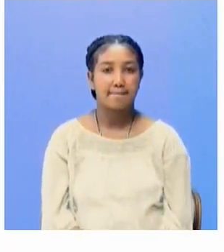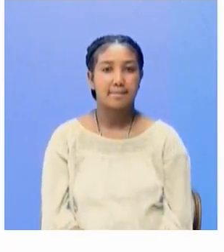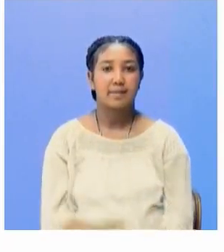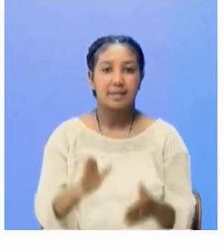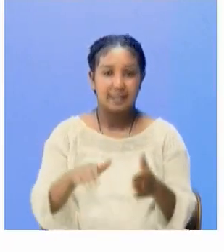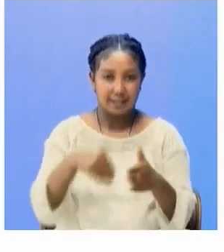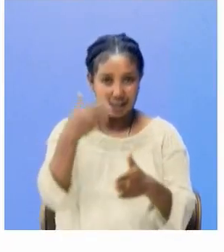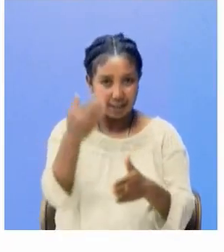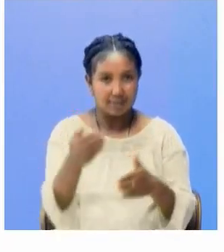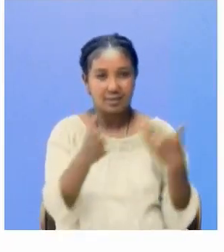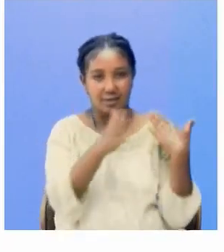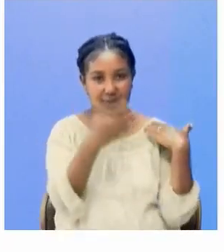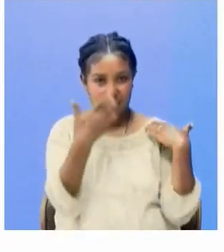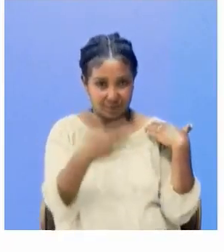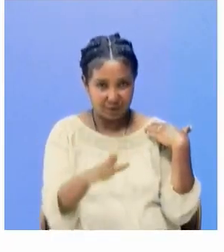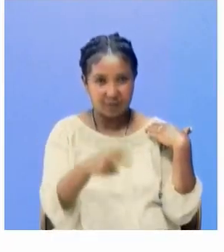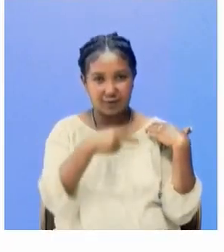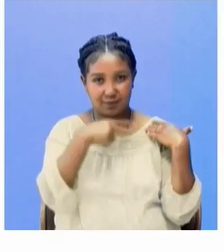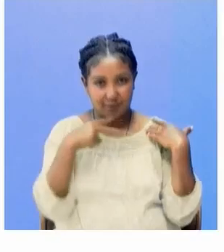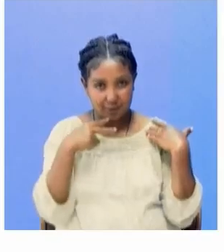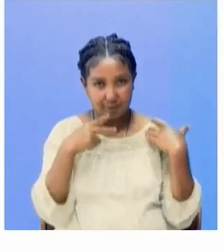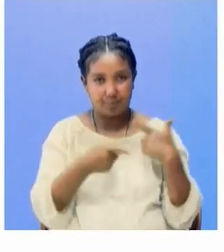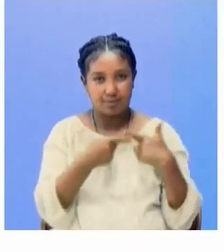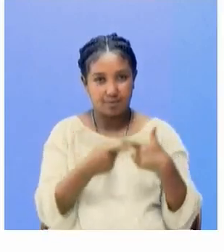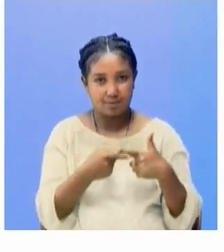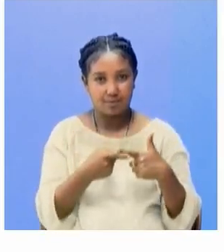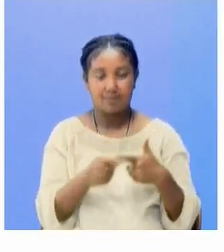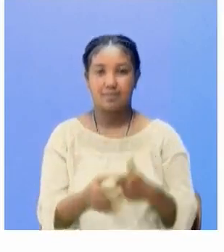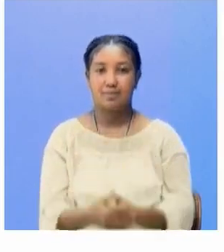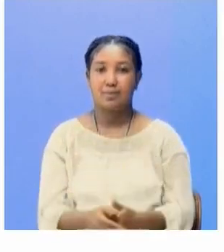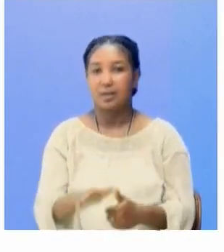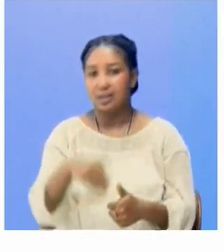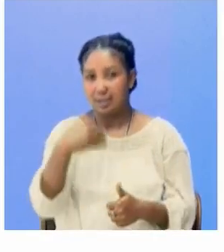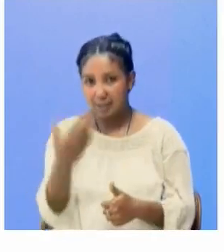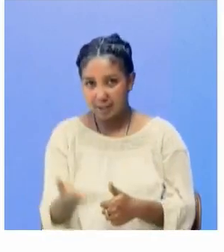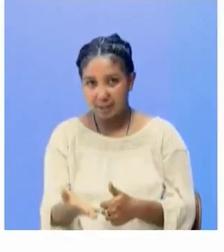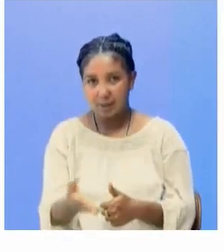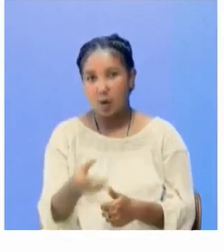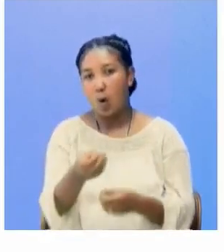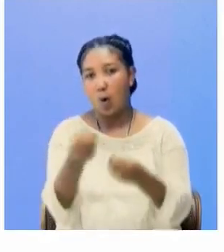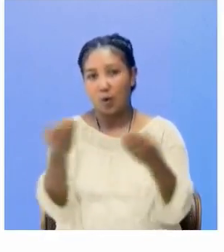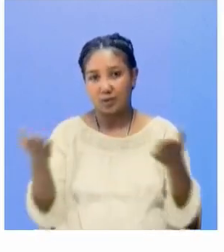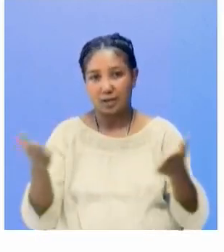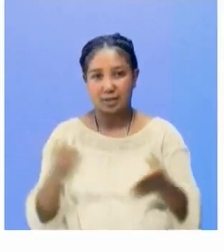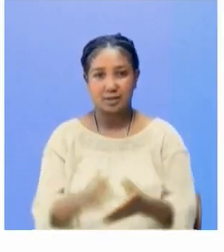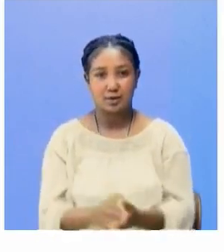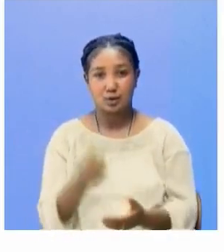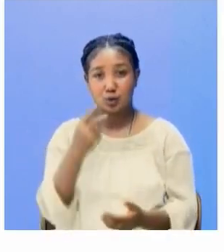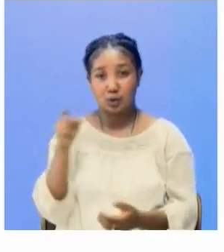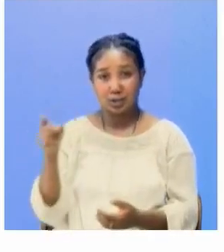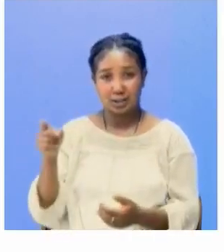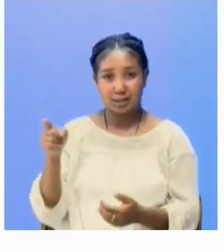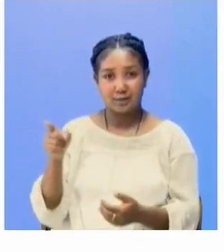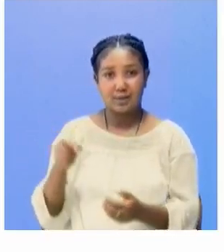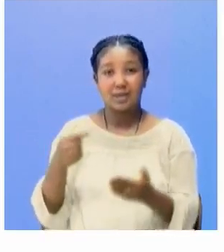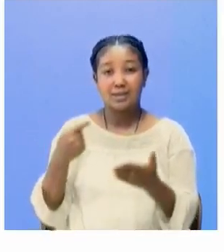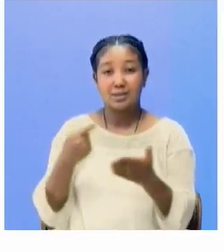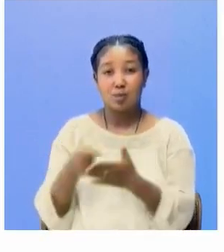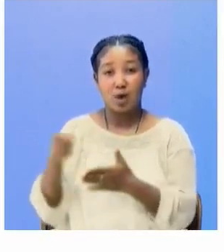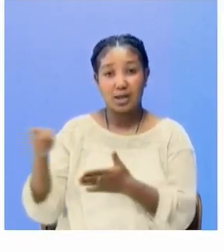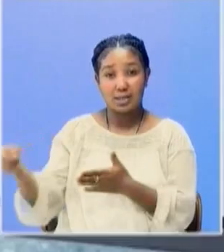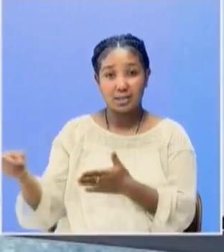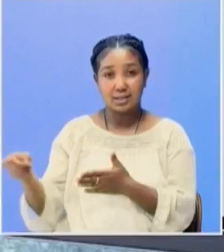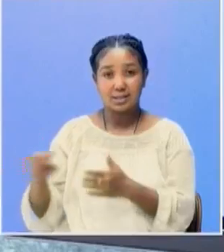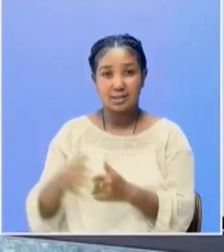then plus verb plus object. Look, this one is